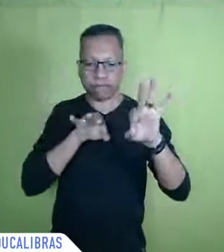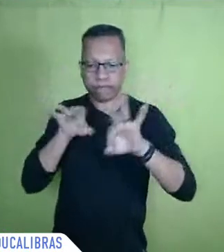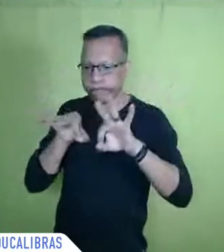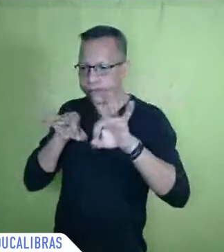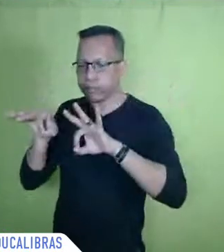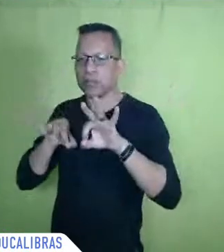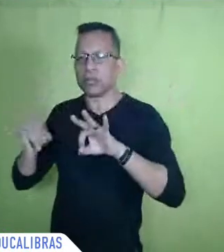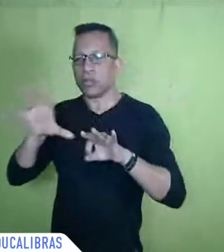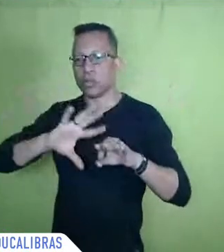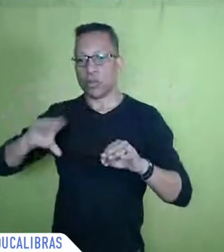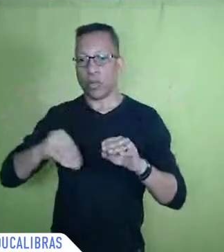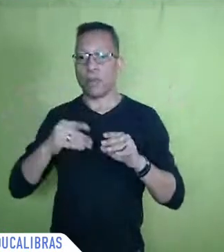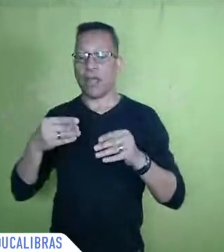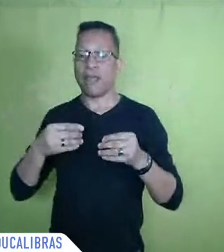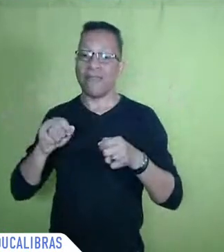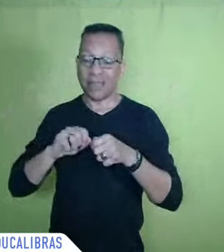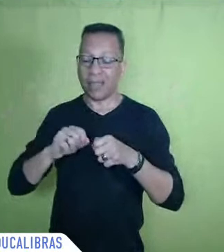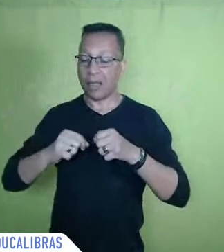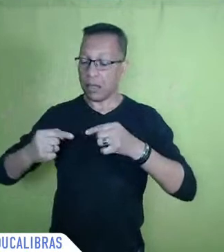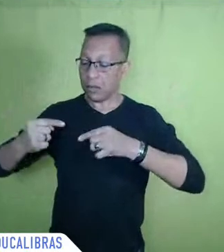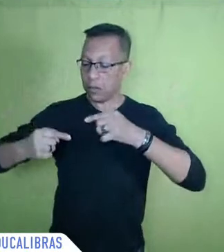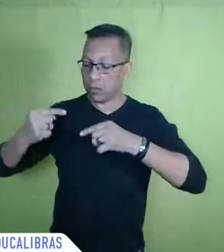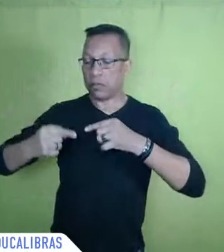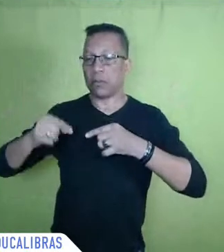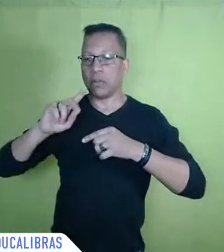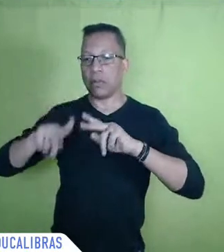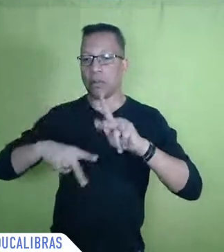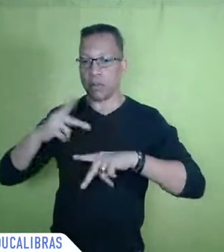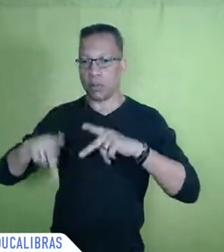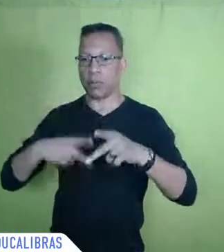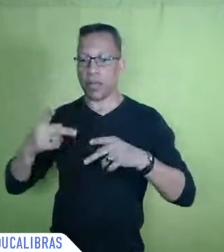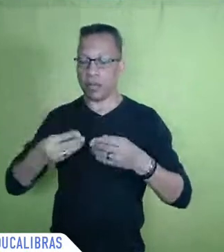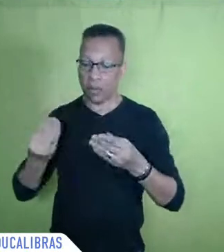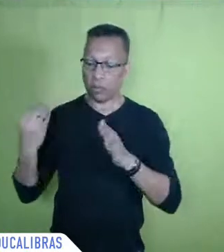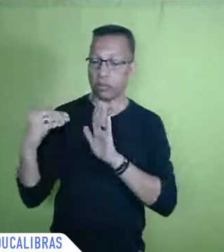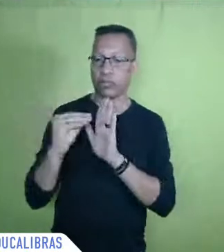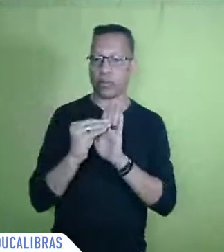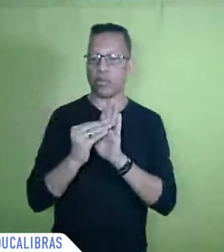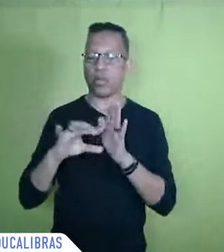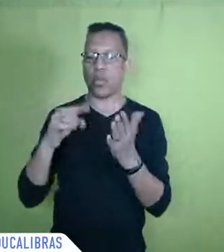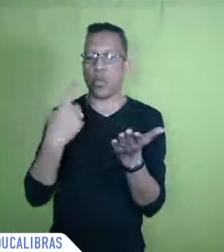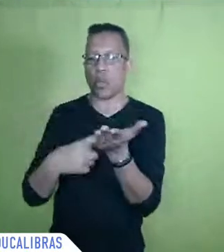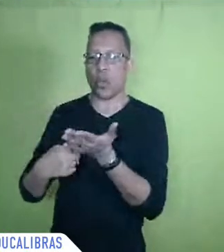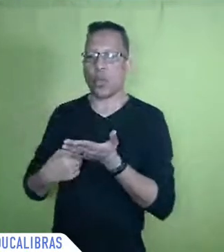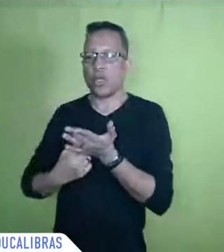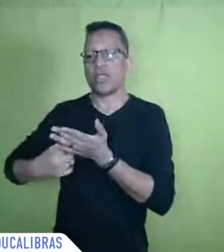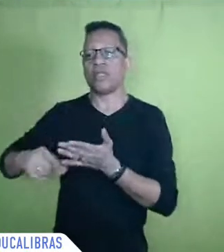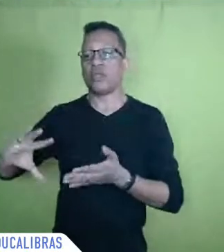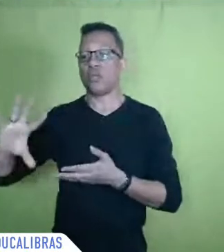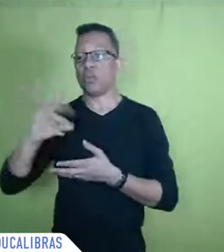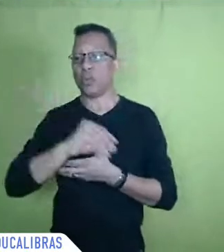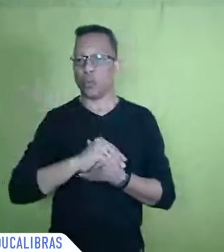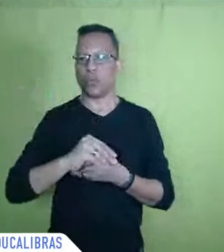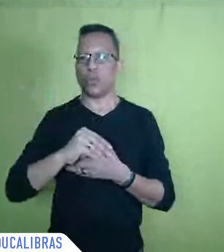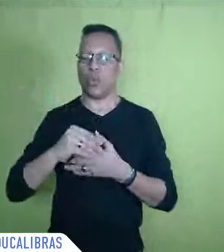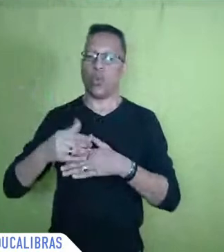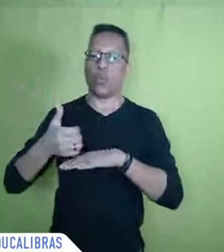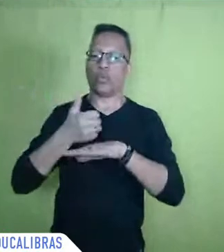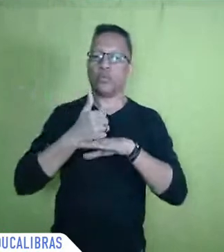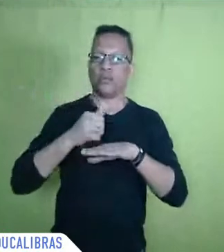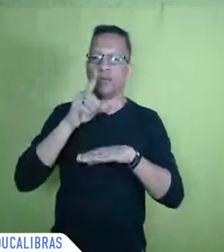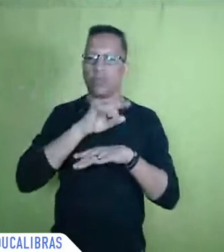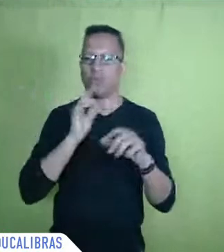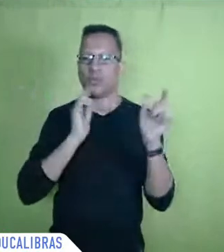in this construction of this mechanism so that we can bring it to debate and assess the idea and understand